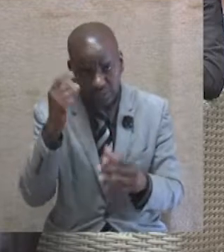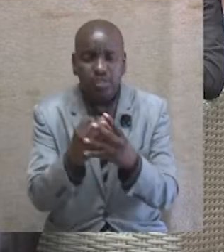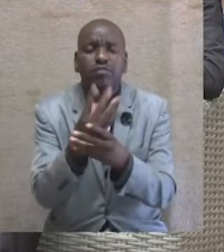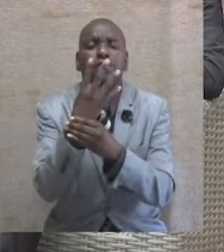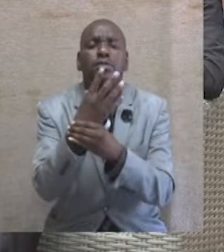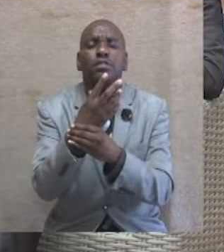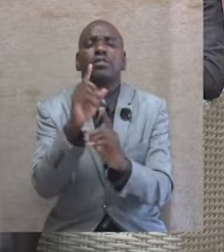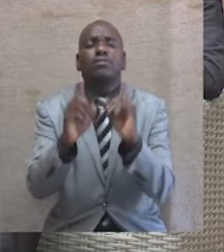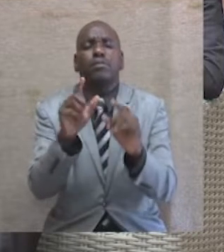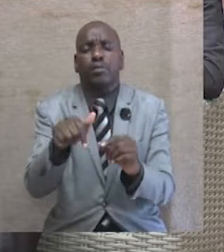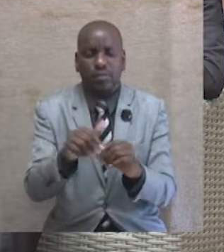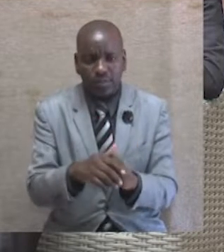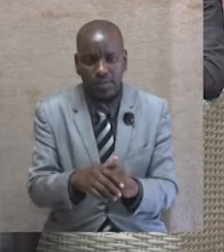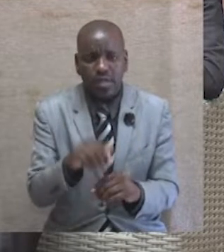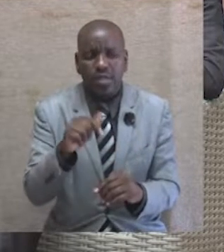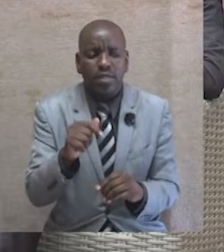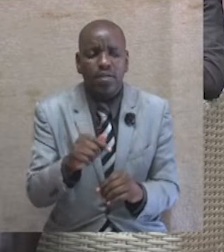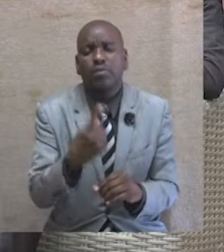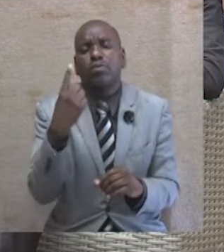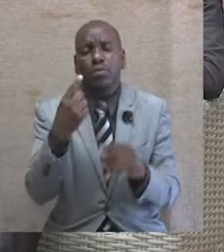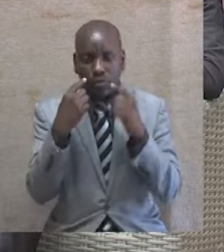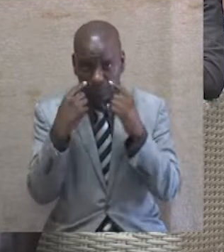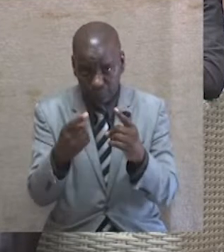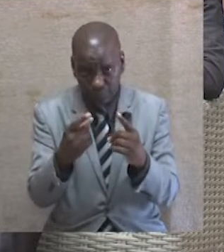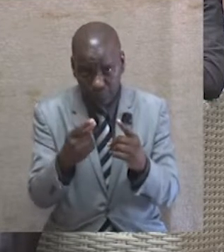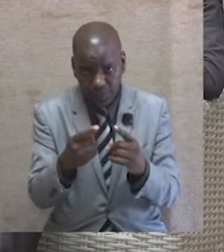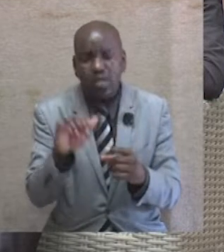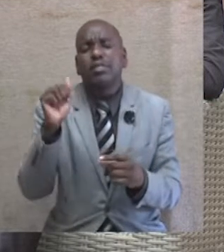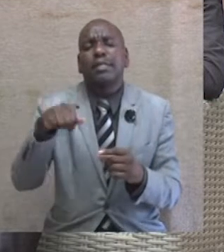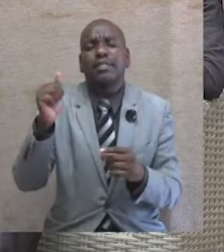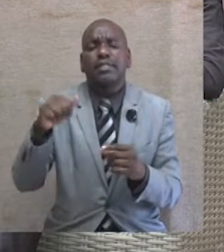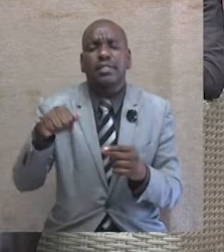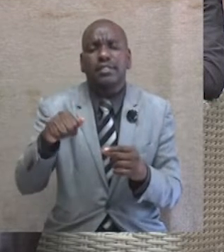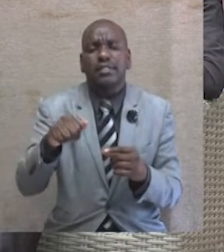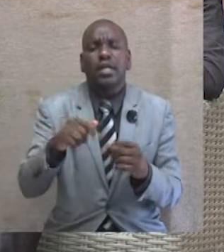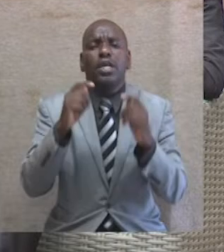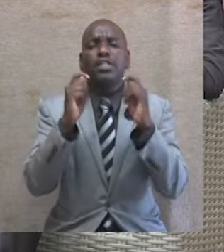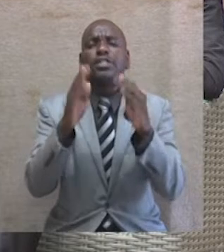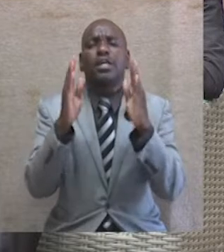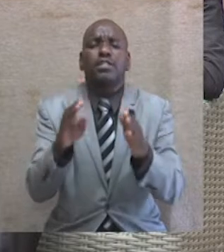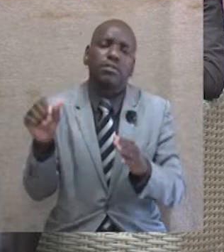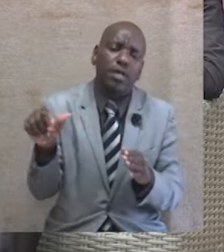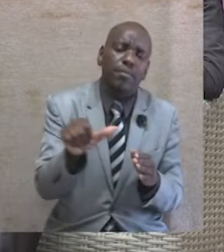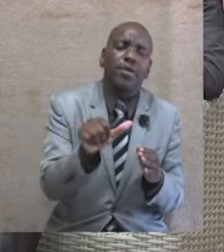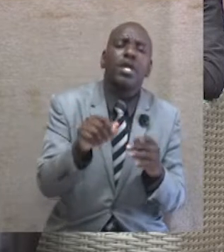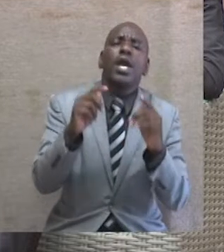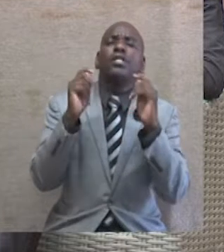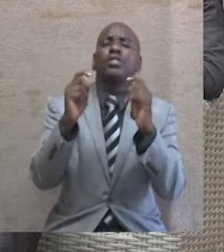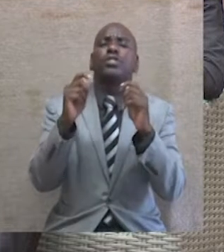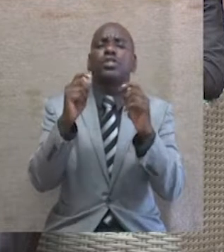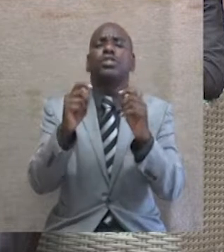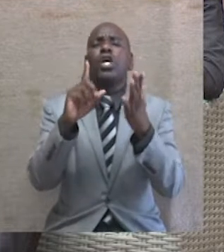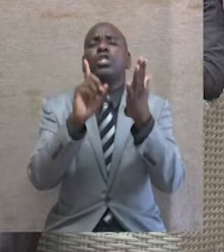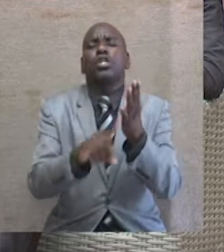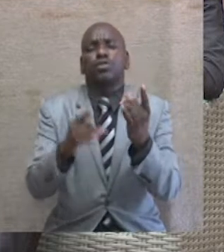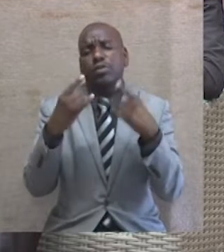knowledge development along this subject. Yeah. In the first segment, we both agreed to say that teachers should come in and teach these